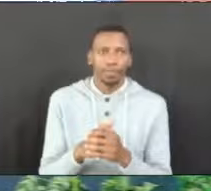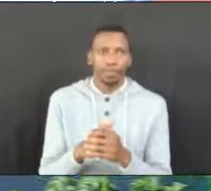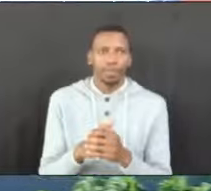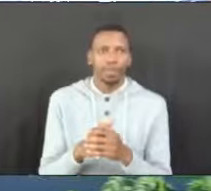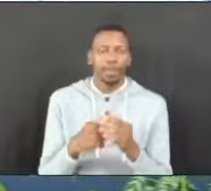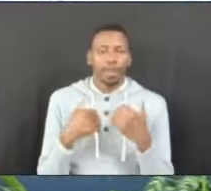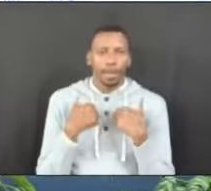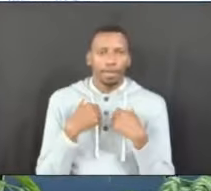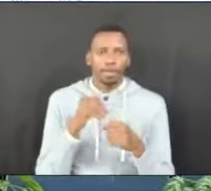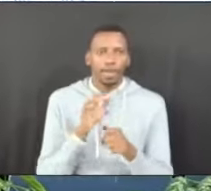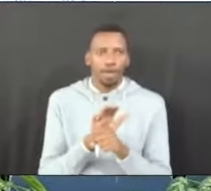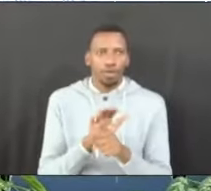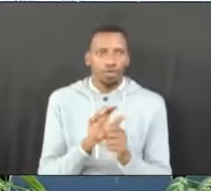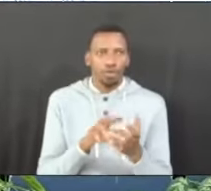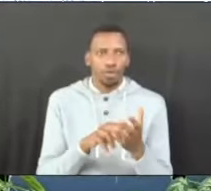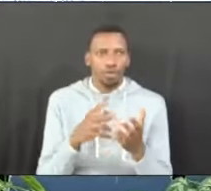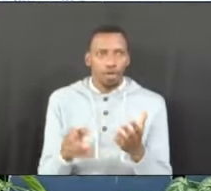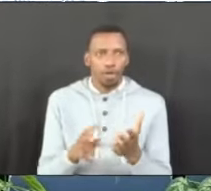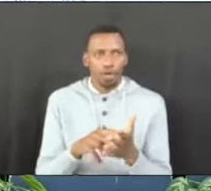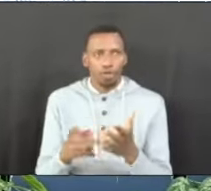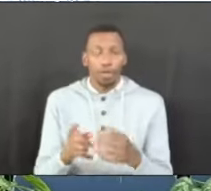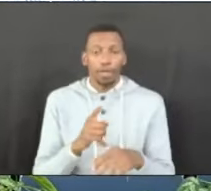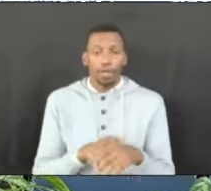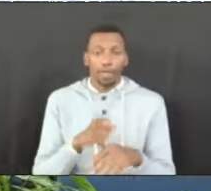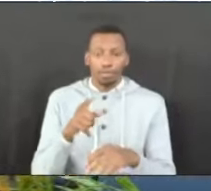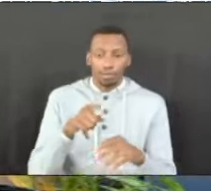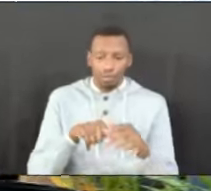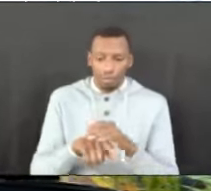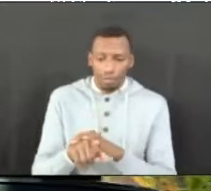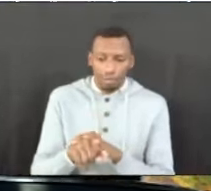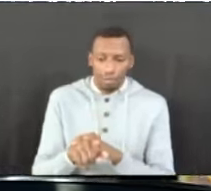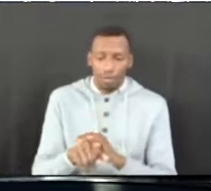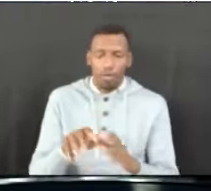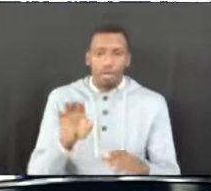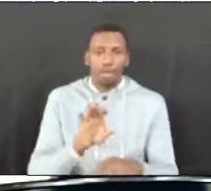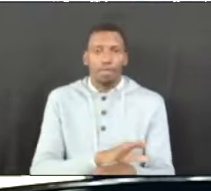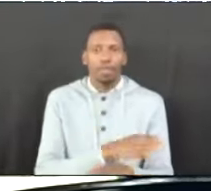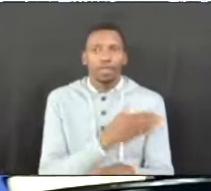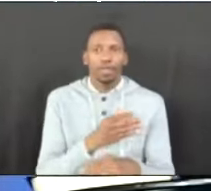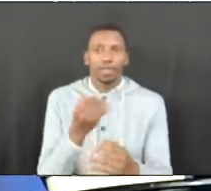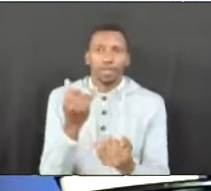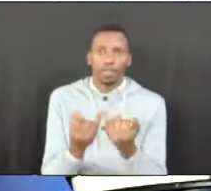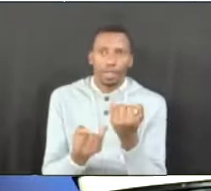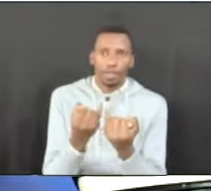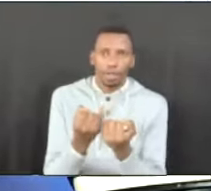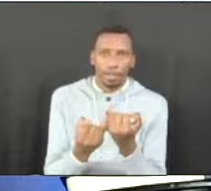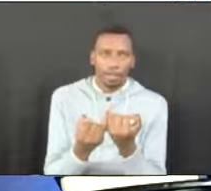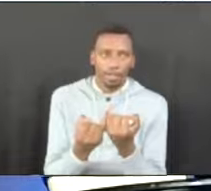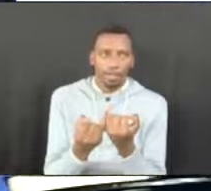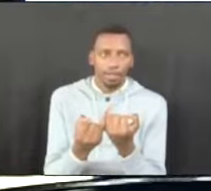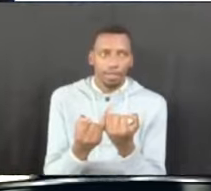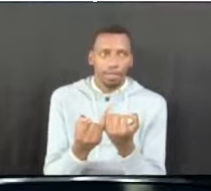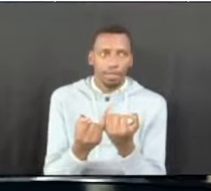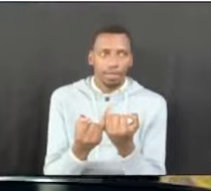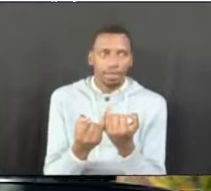a lot of falling down. So if you go to a music Sabbath and people are, okay,